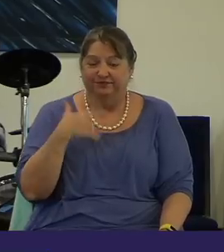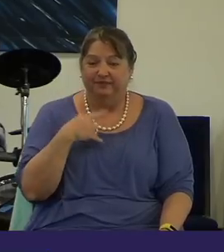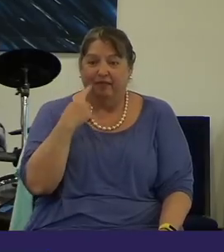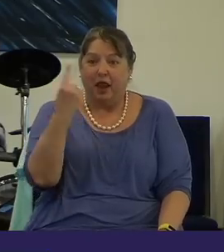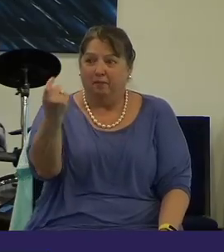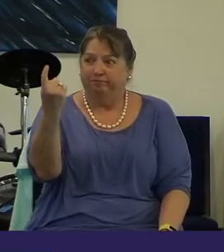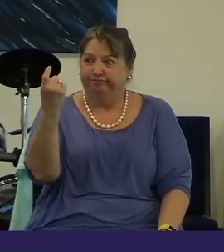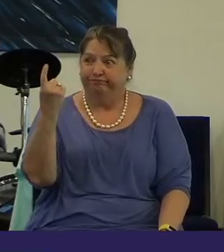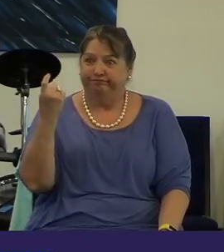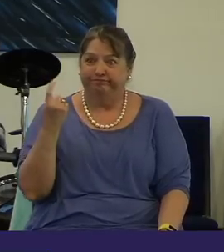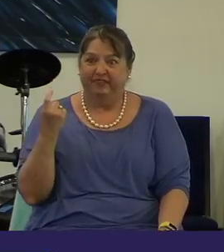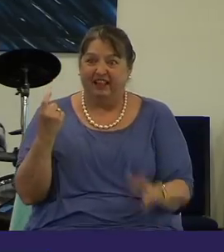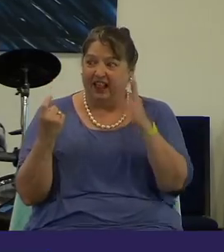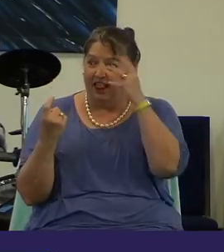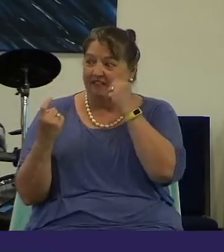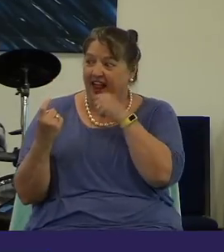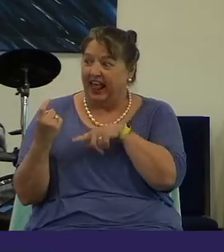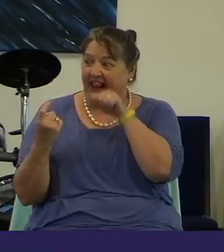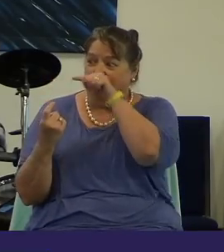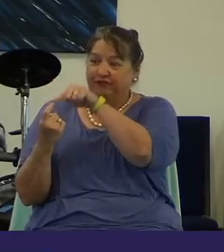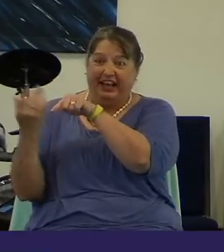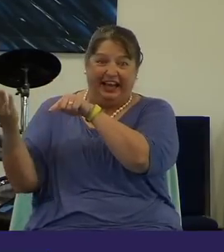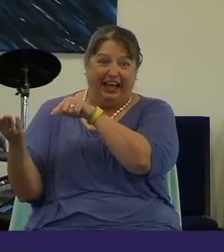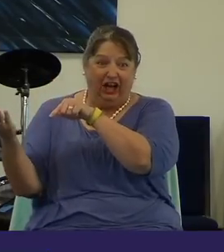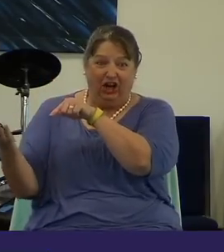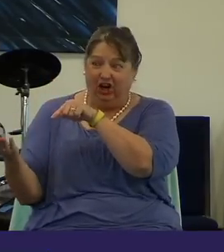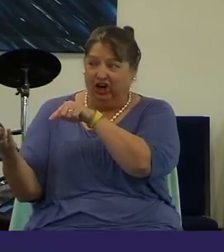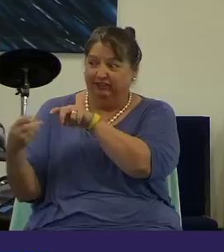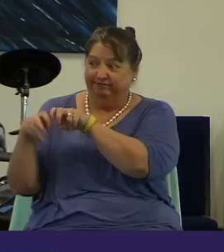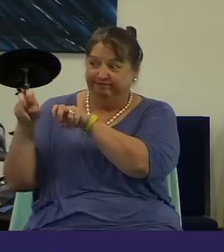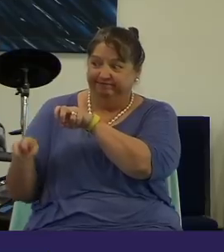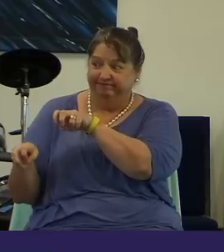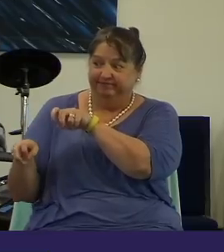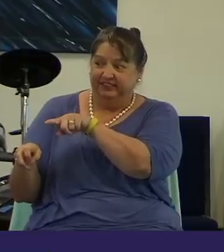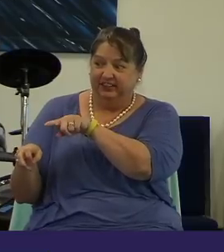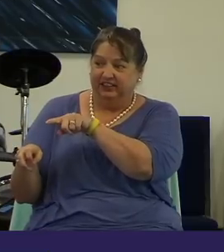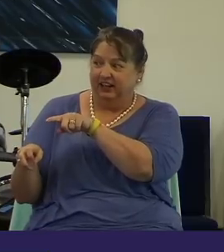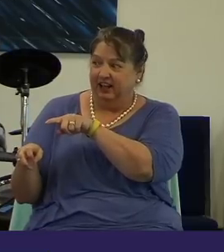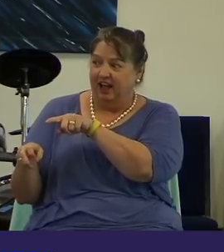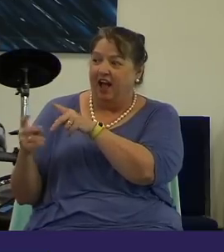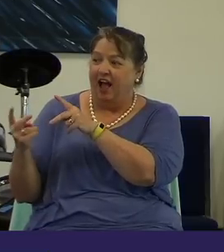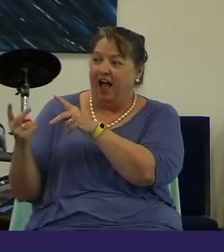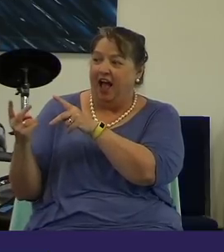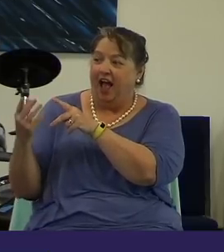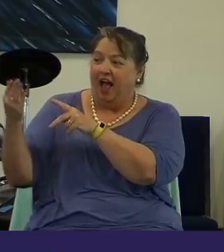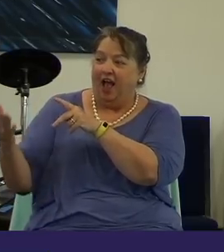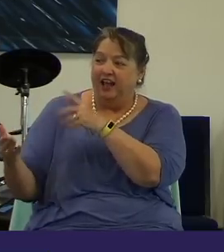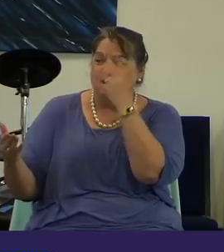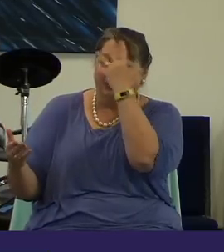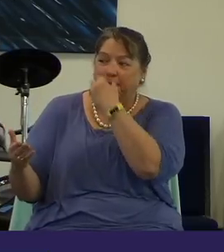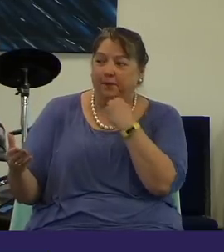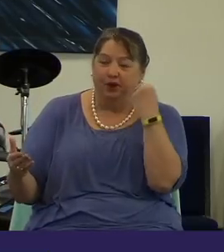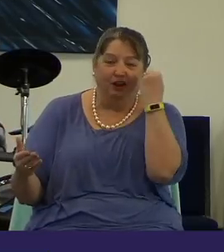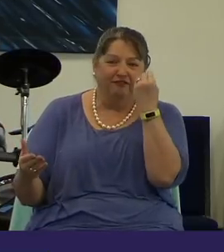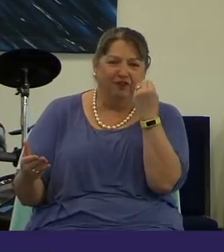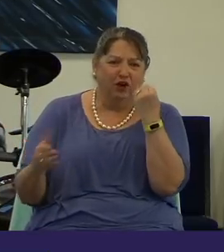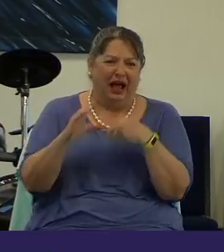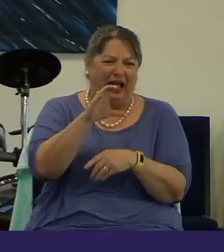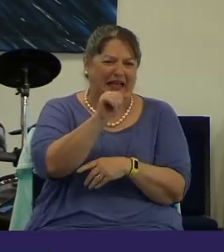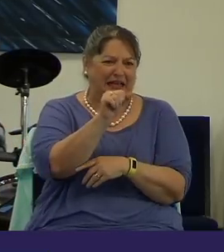up the aisle and there's this lovely lady over here next to the wall, and she's a visitor, but she has a beautiful cast on her